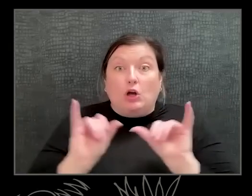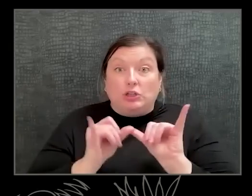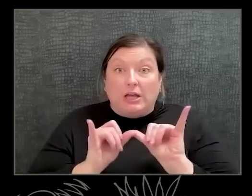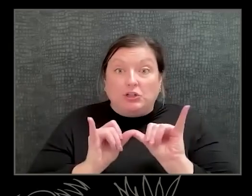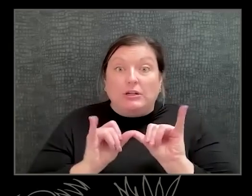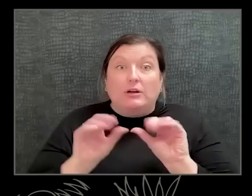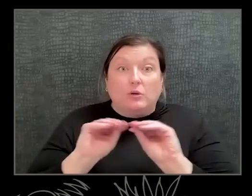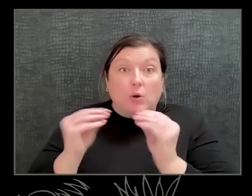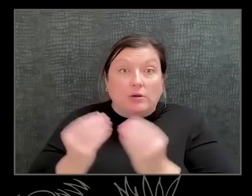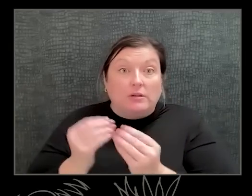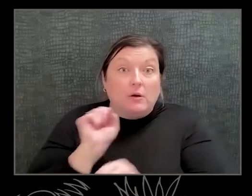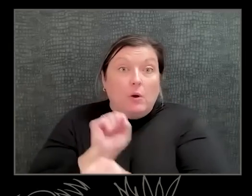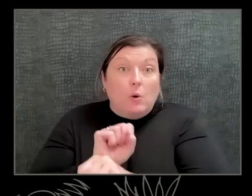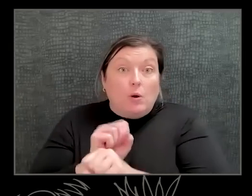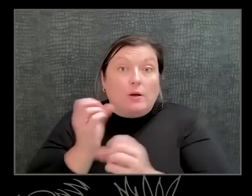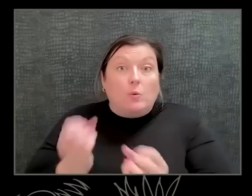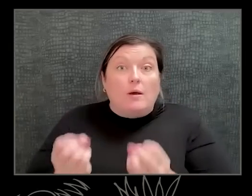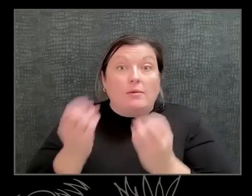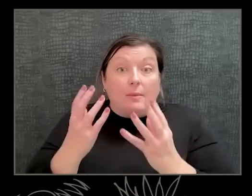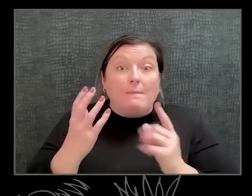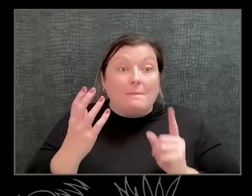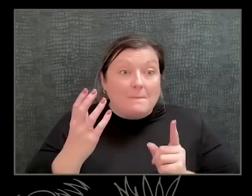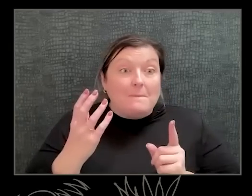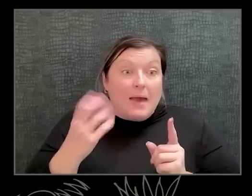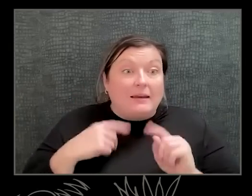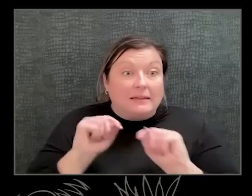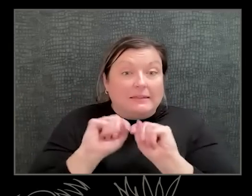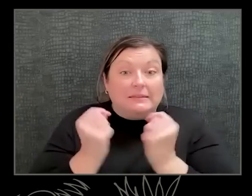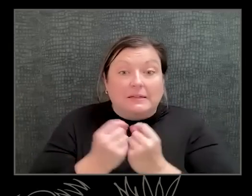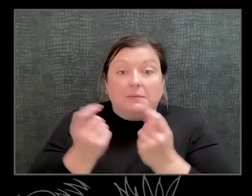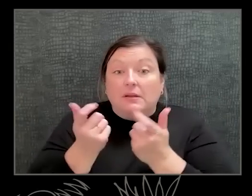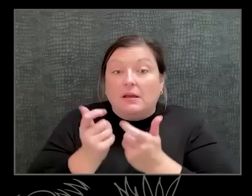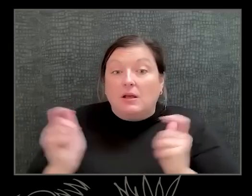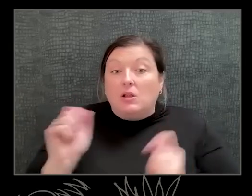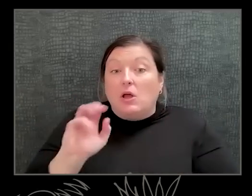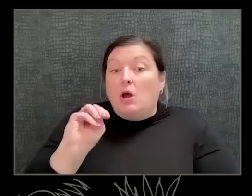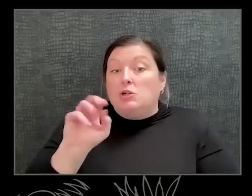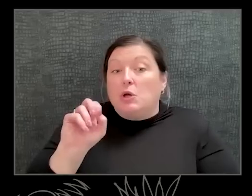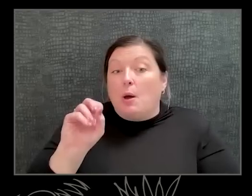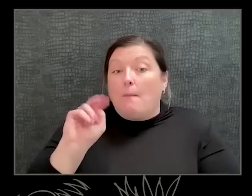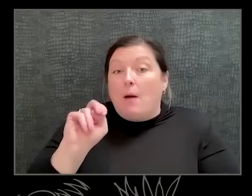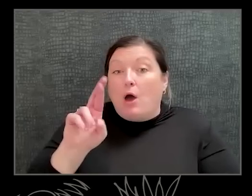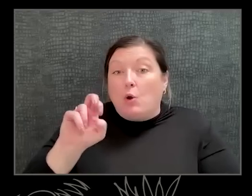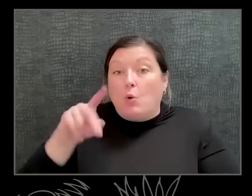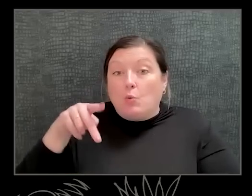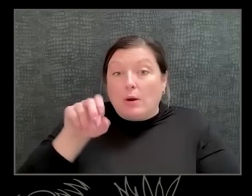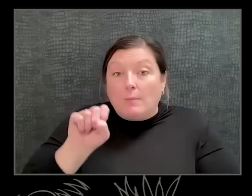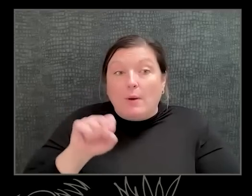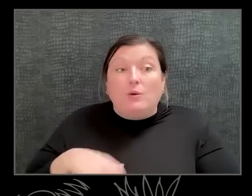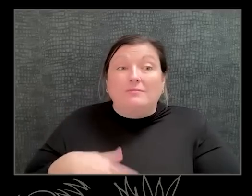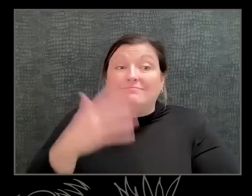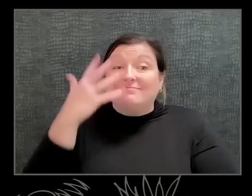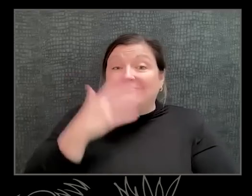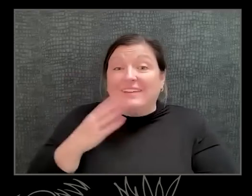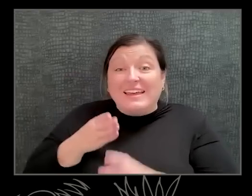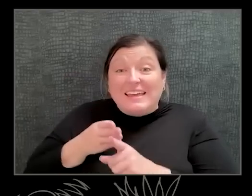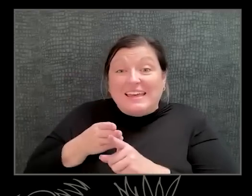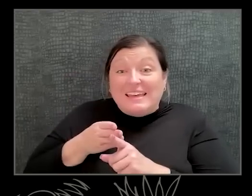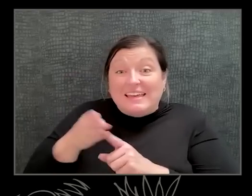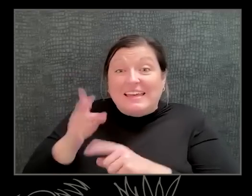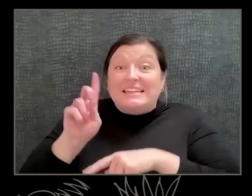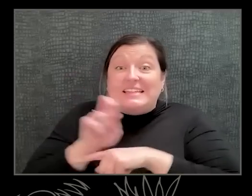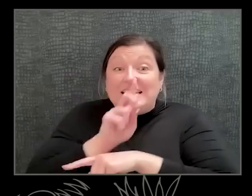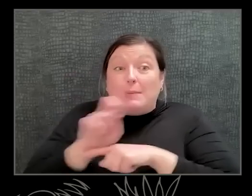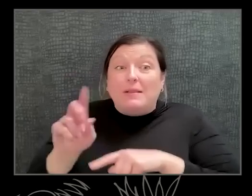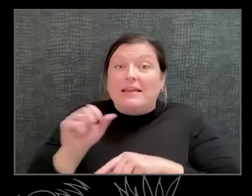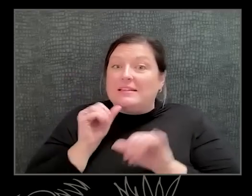especially if you're working with many teams in large monorepos. And unfortunately, discipline does not scale